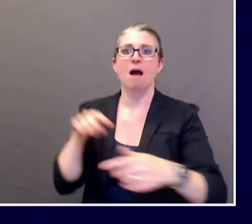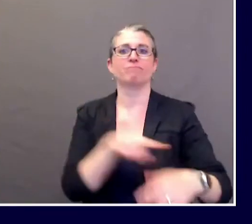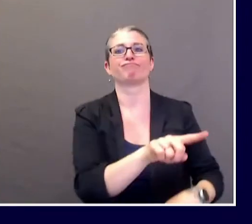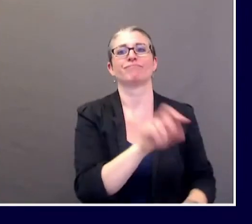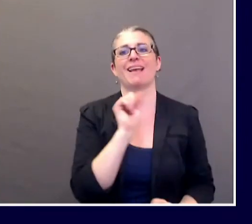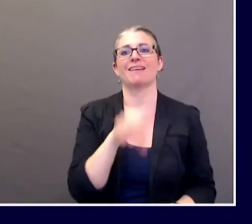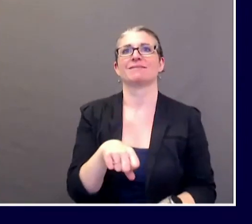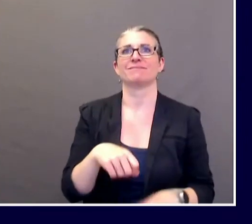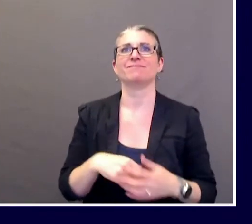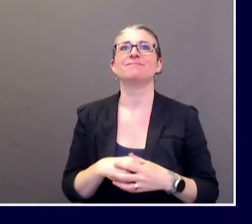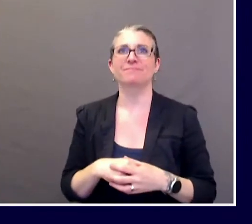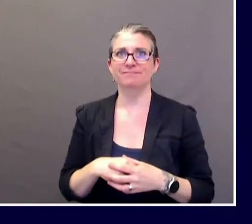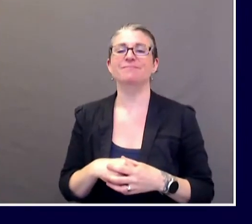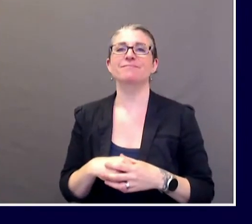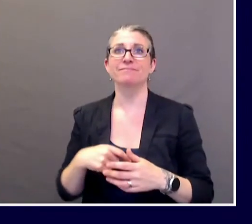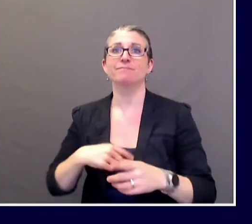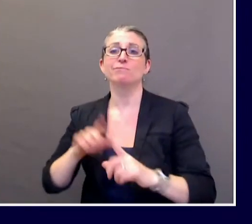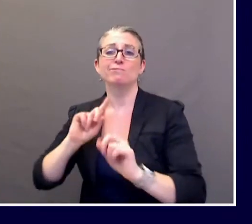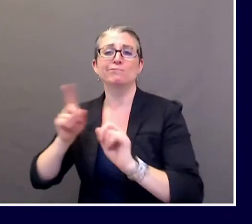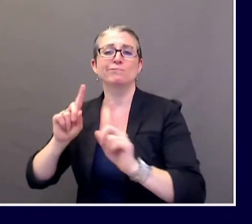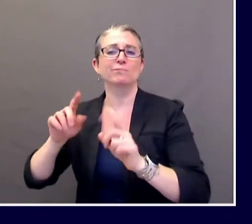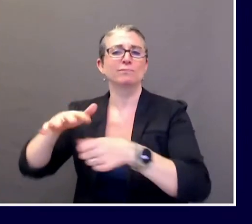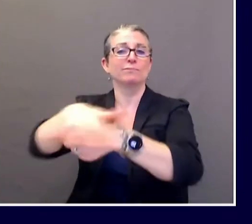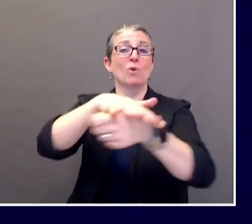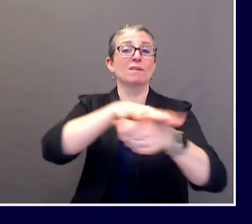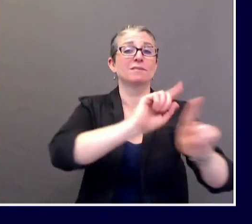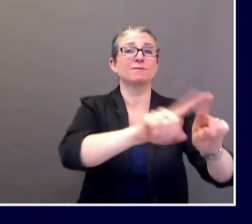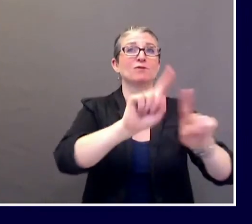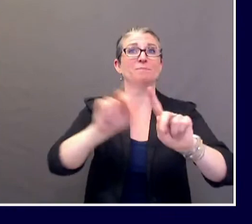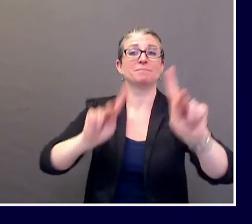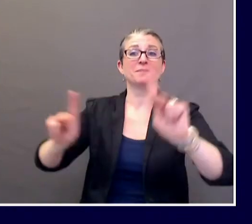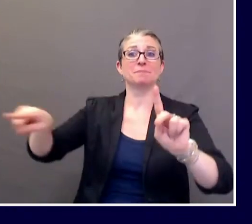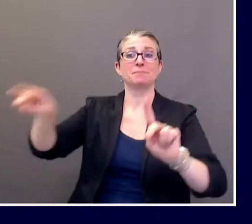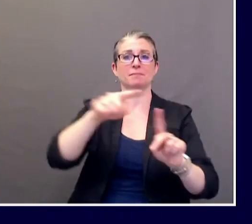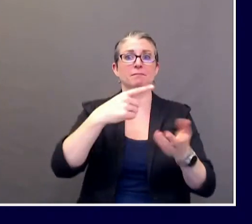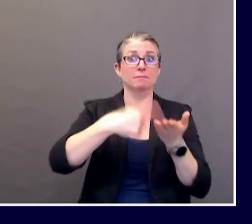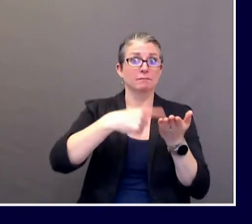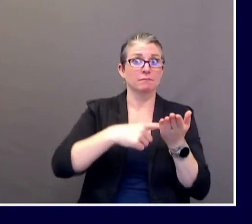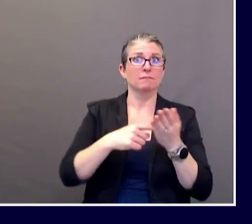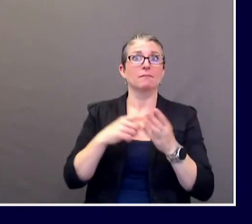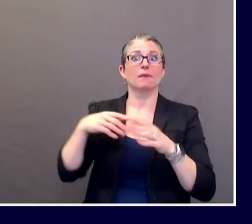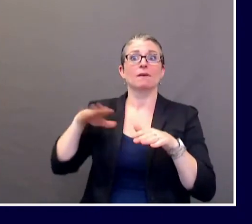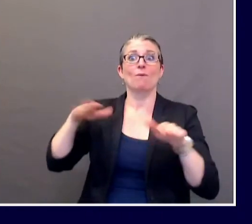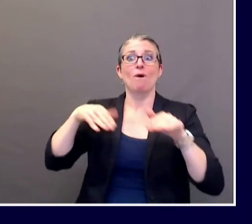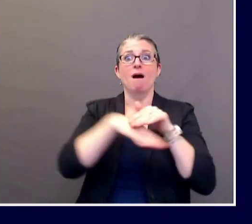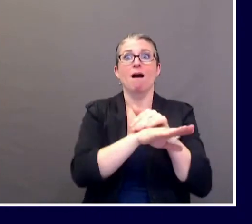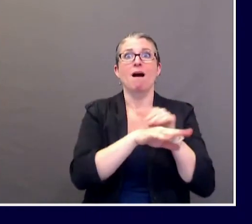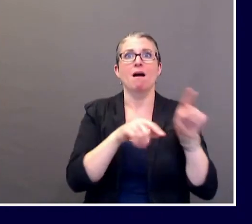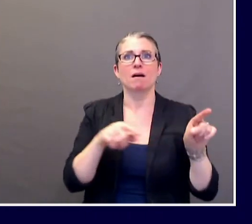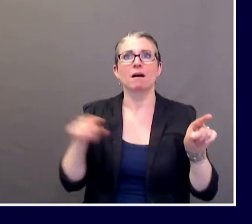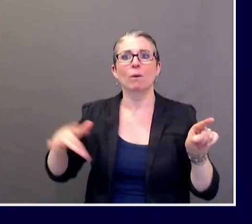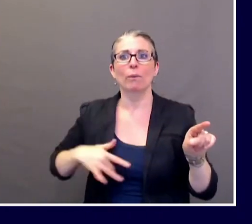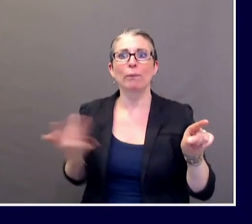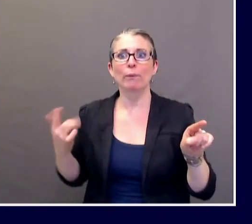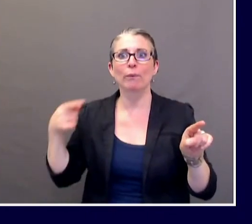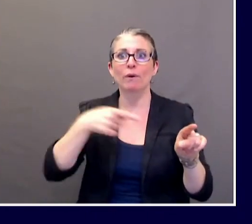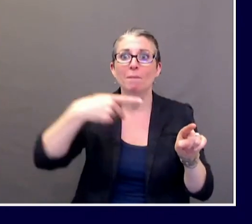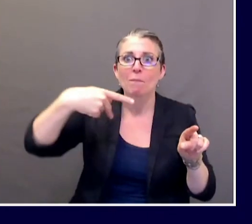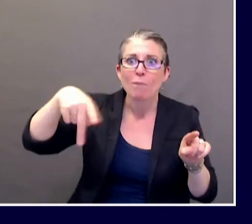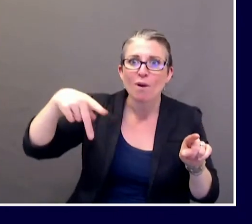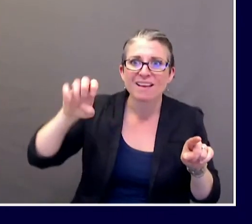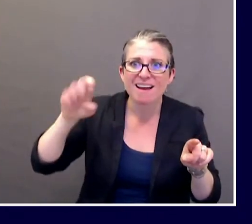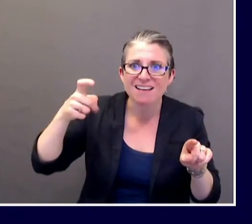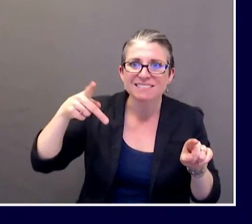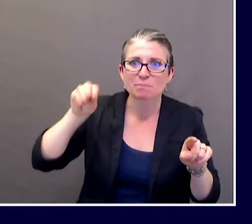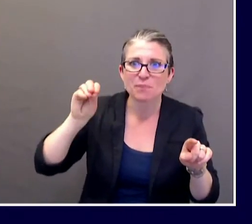walk-in hours. One site in particular that I'm really excited about is the Expo in Portland, situated downtown, very walkable for a lot of